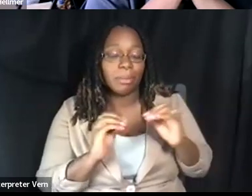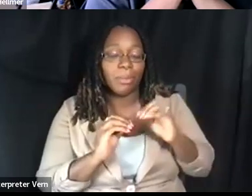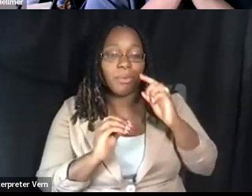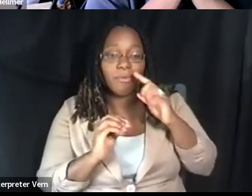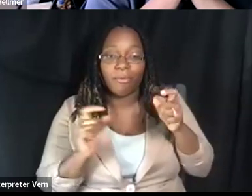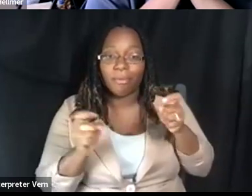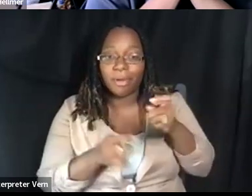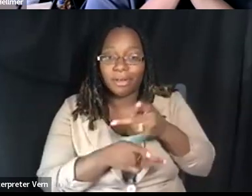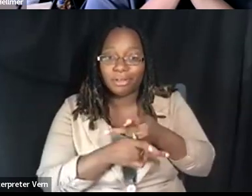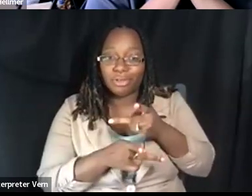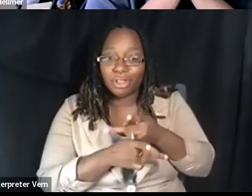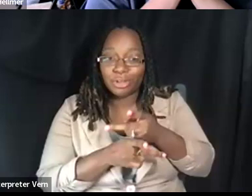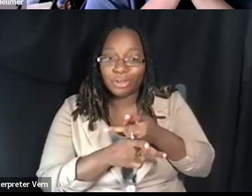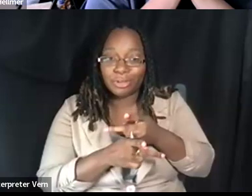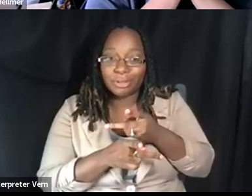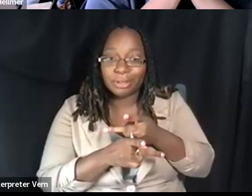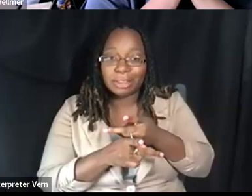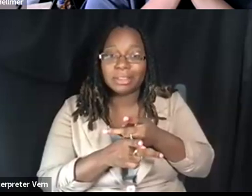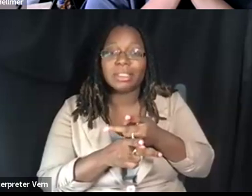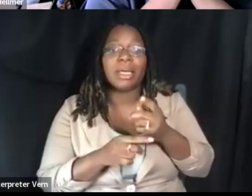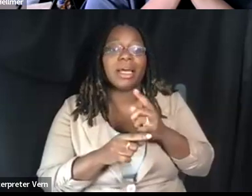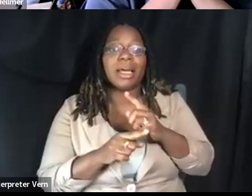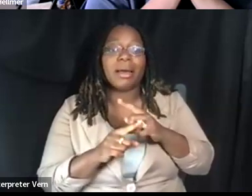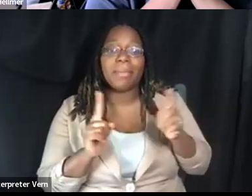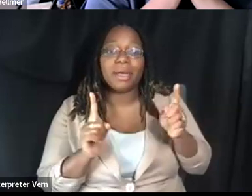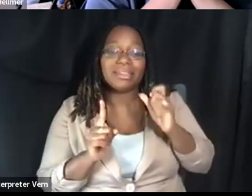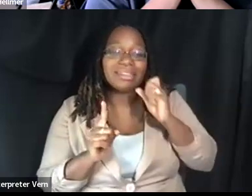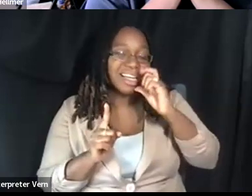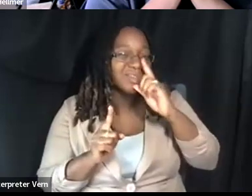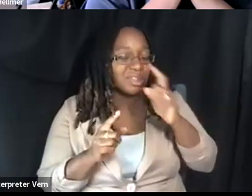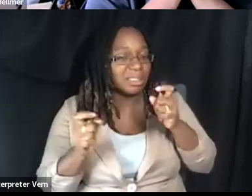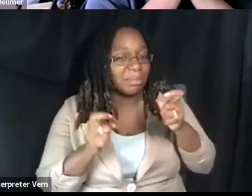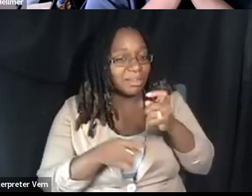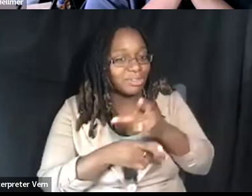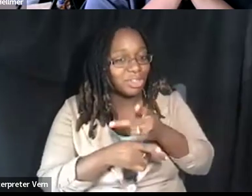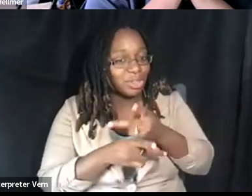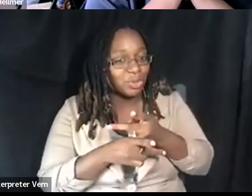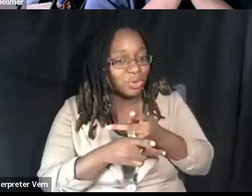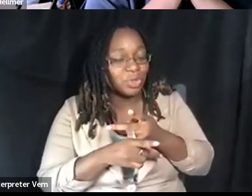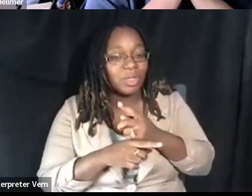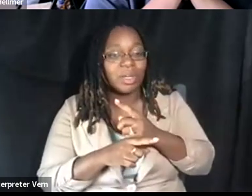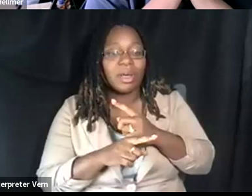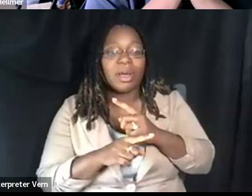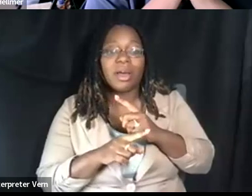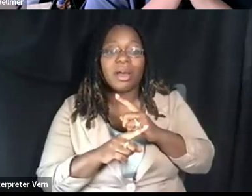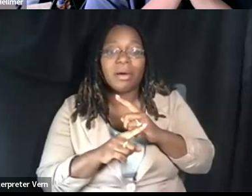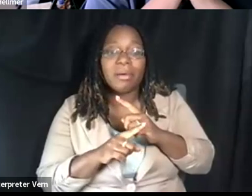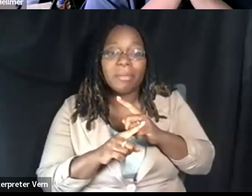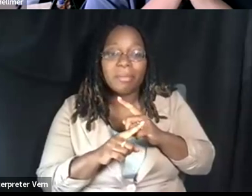So by the way, in Vermont, everybody's supposed to have choice. So I think in Vermont, what you have are